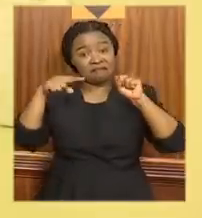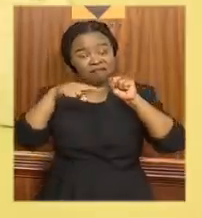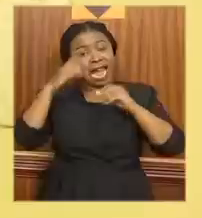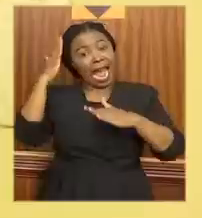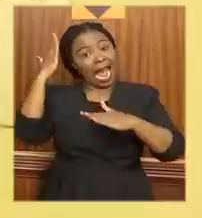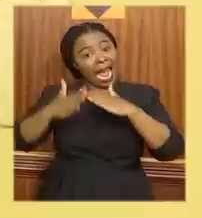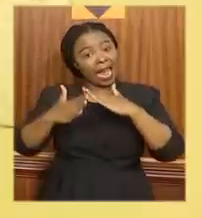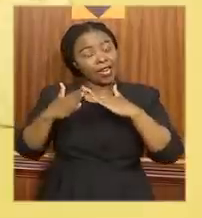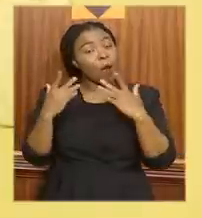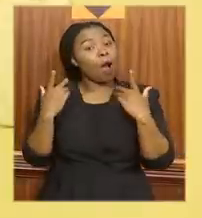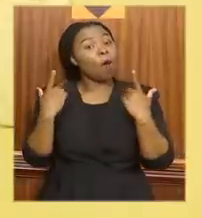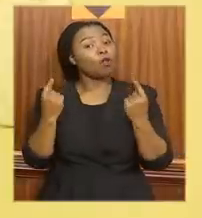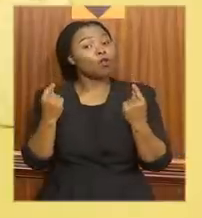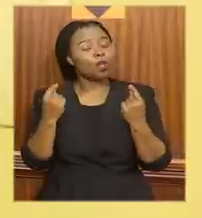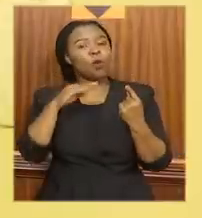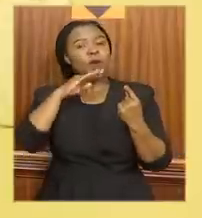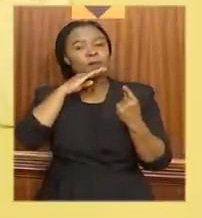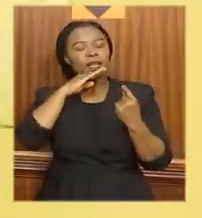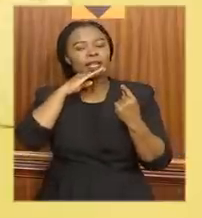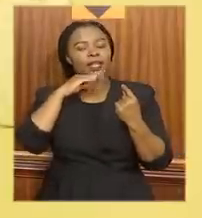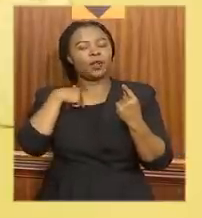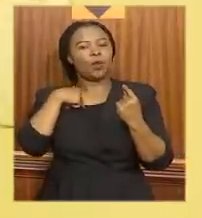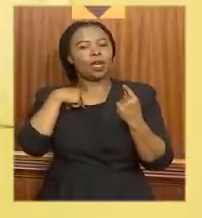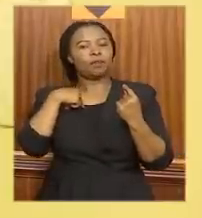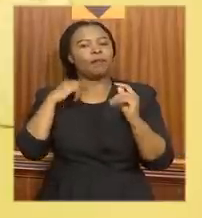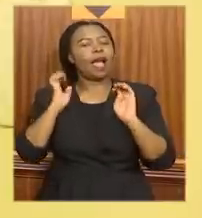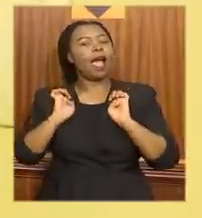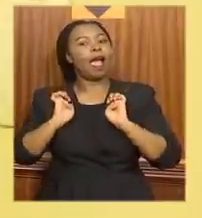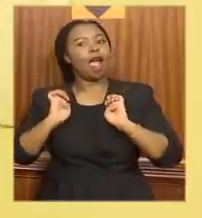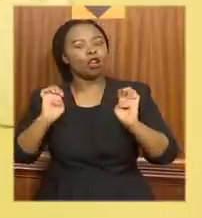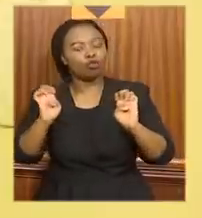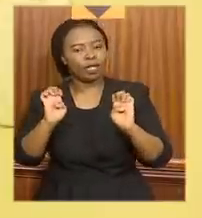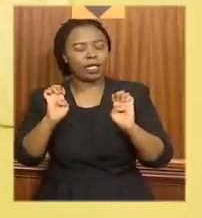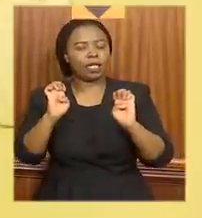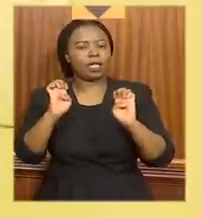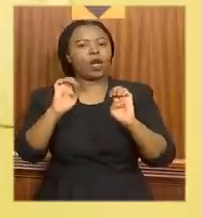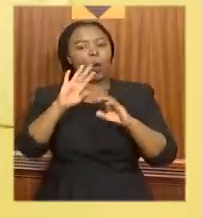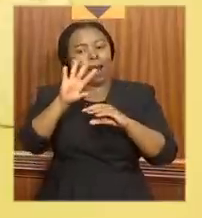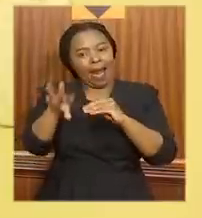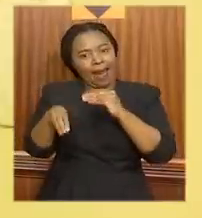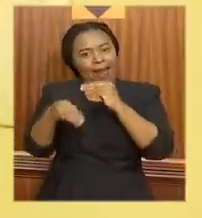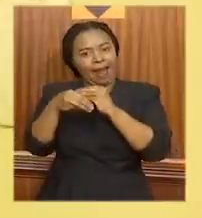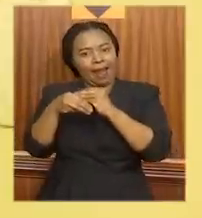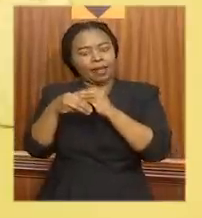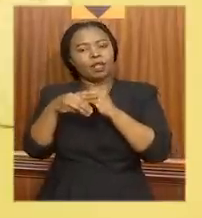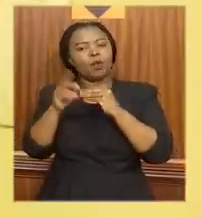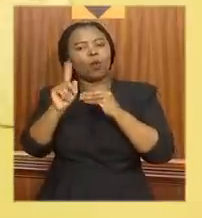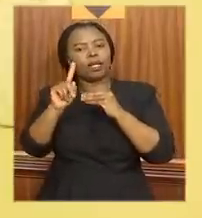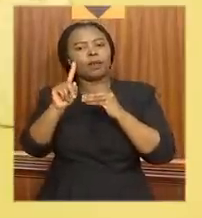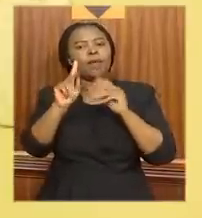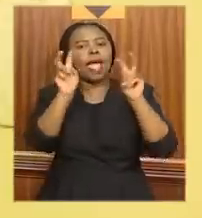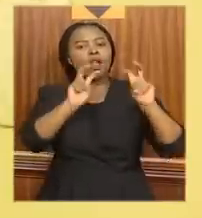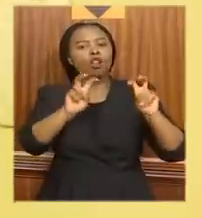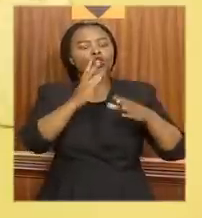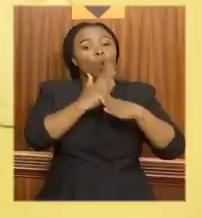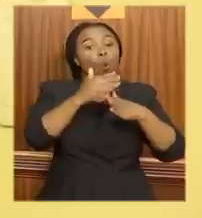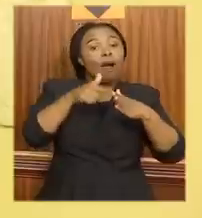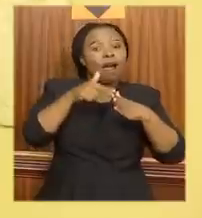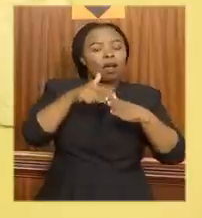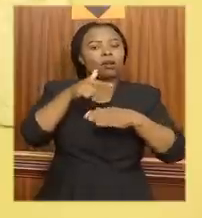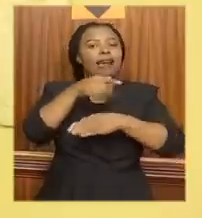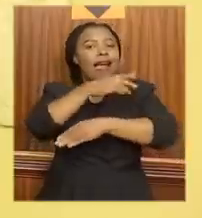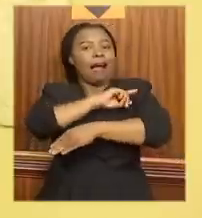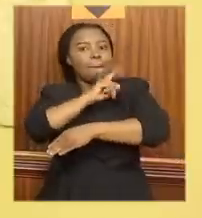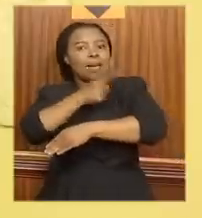to urgently add much more capacity to the grid. In other words,